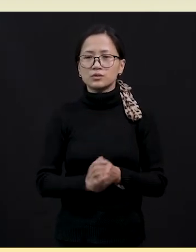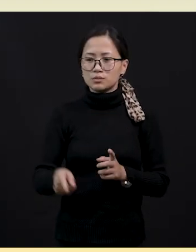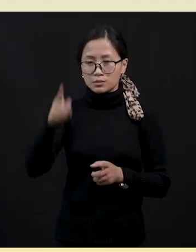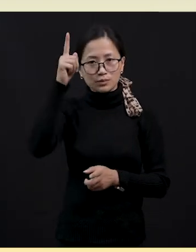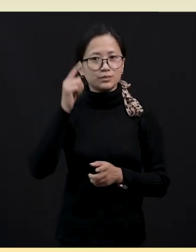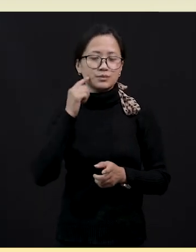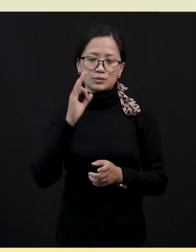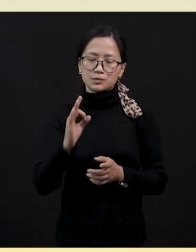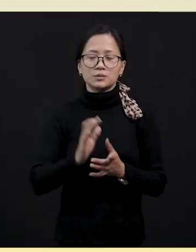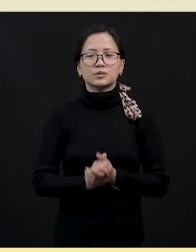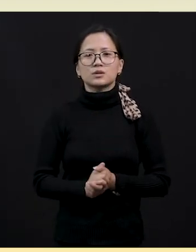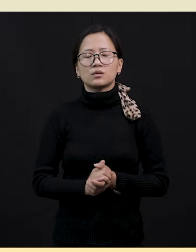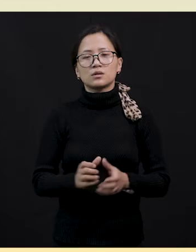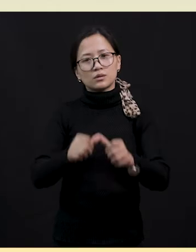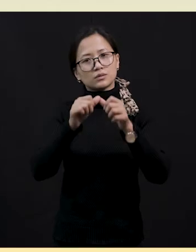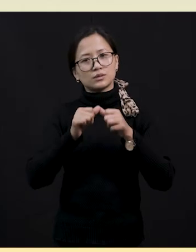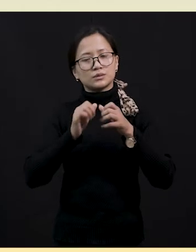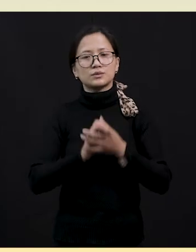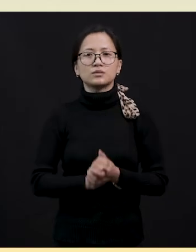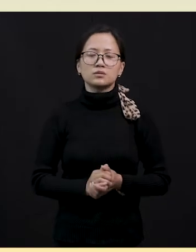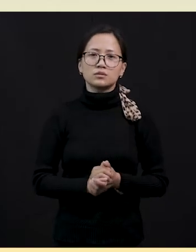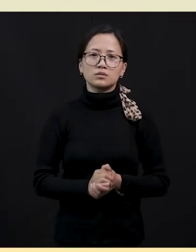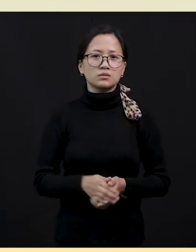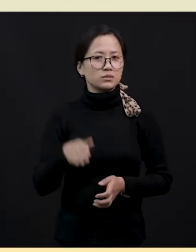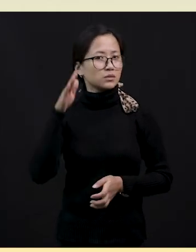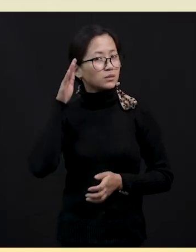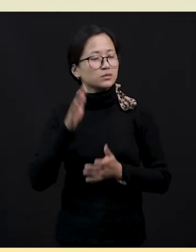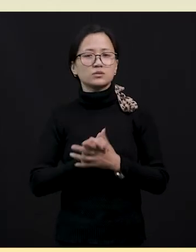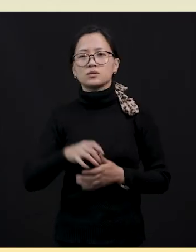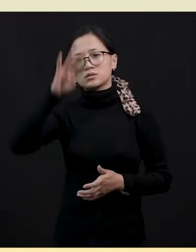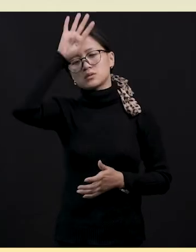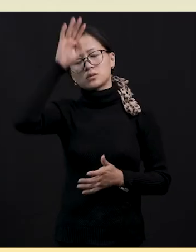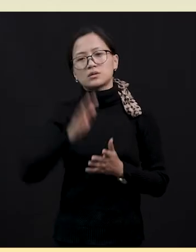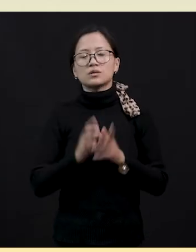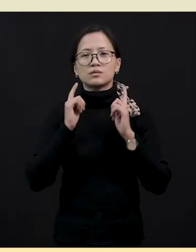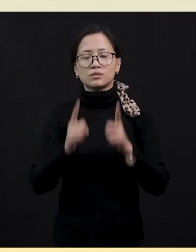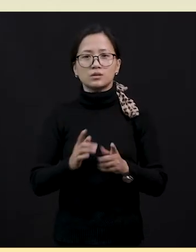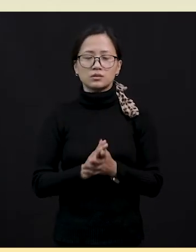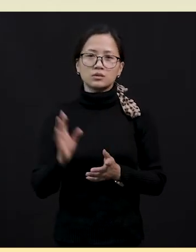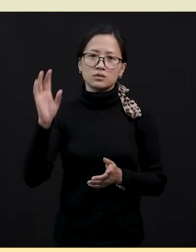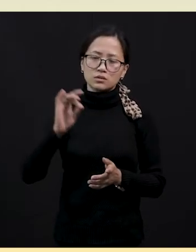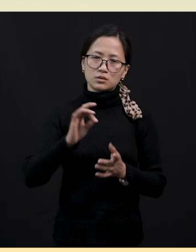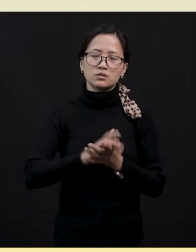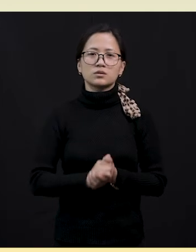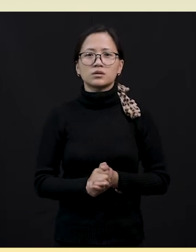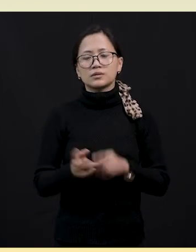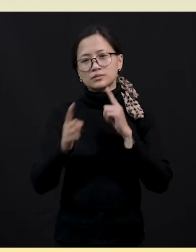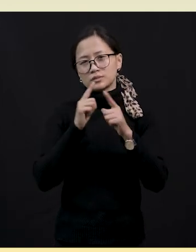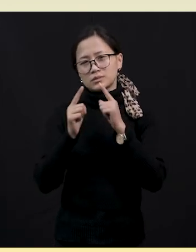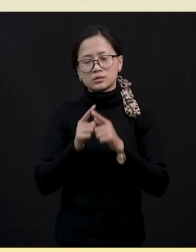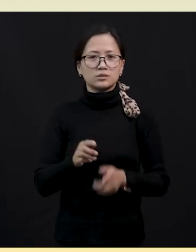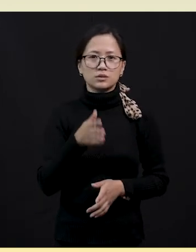three questions that I wanted the answer to. The hermit listened to the king, but again did not